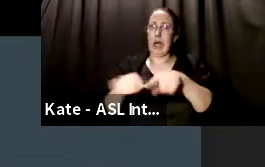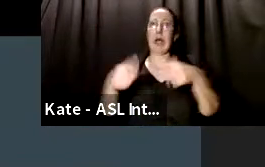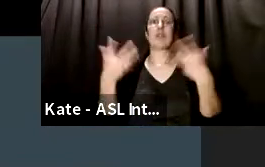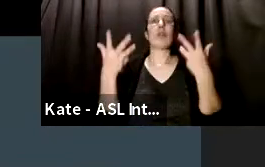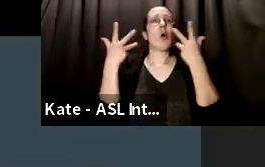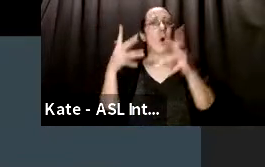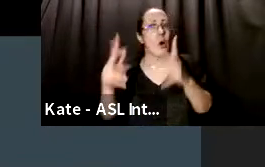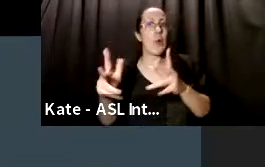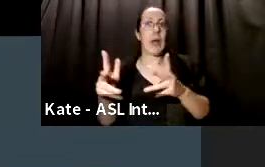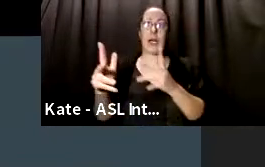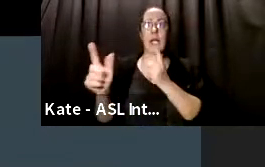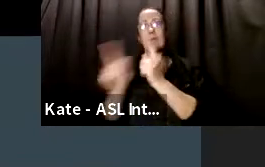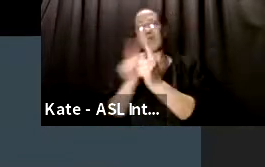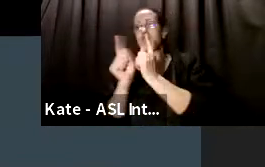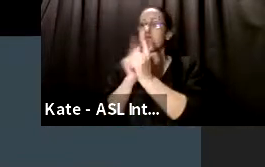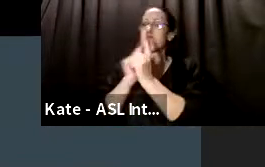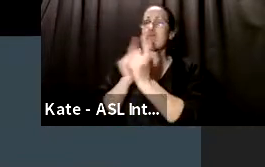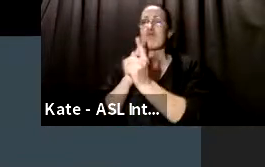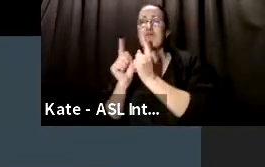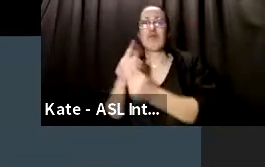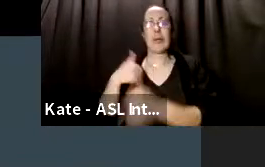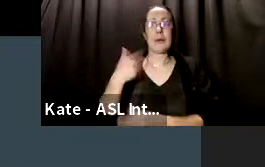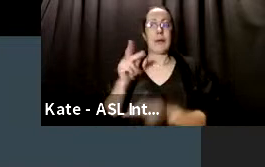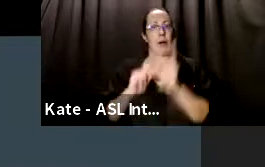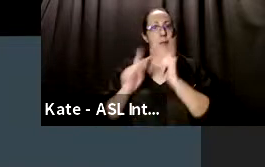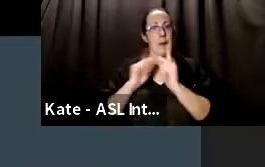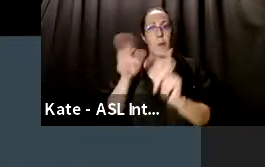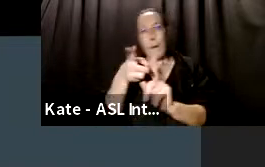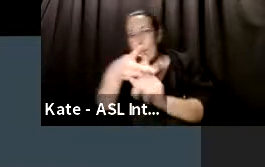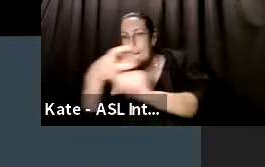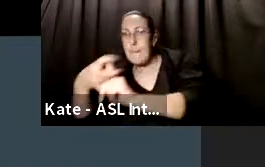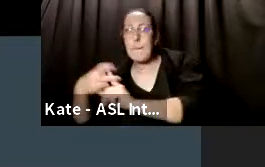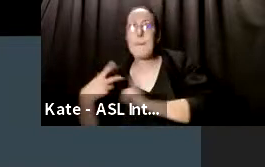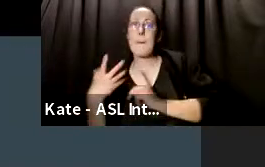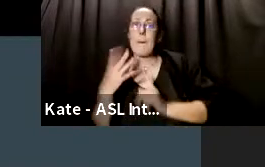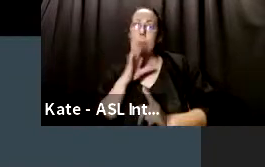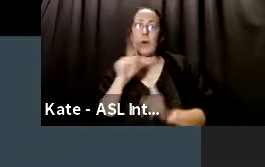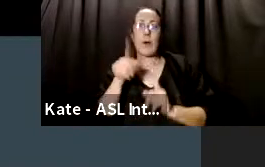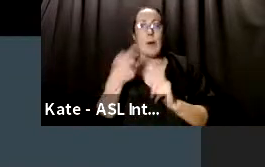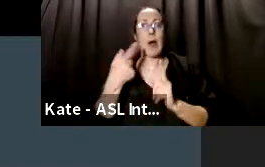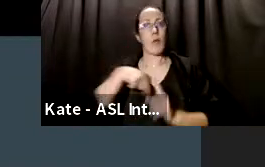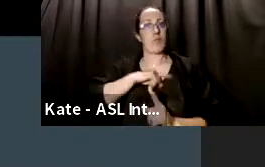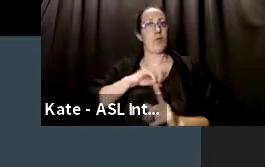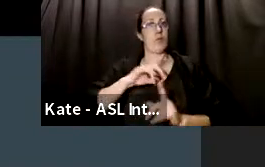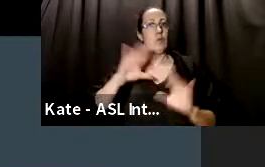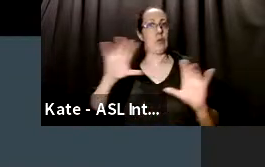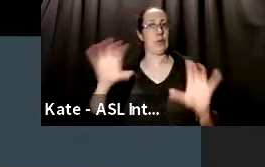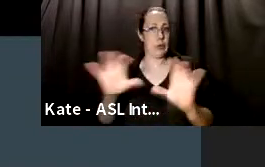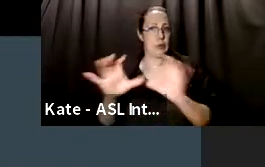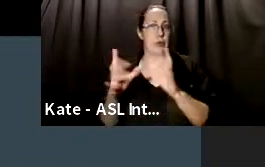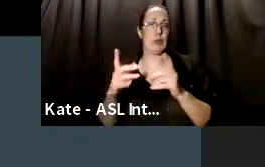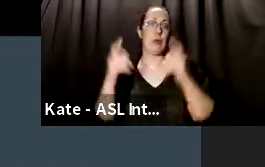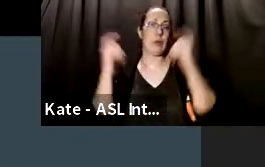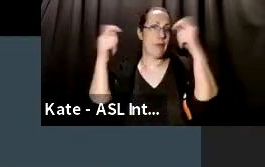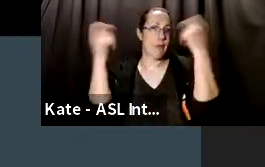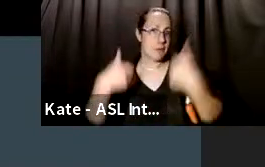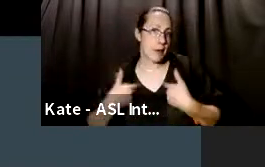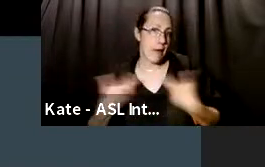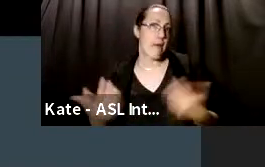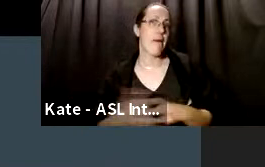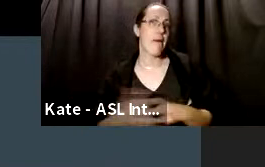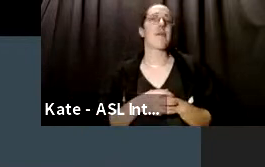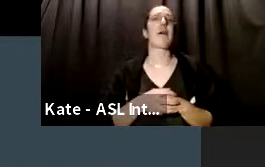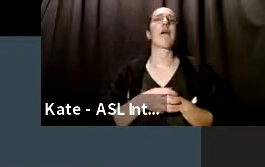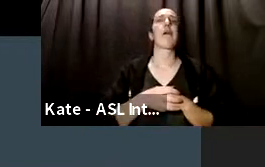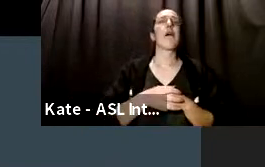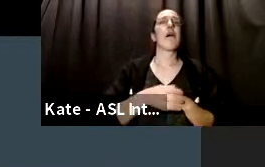with other young people to help recruit them and speak to the work that we're doing, the events that we're holding and hosting. And then